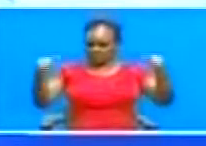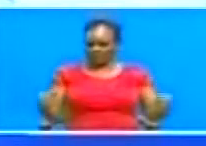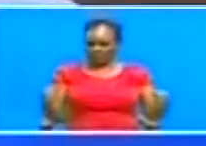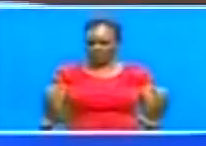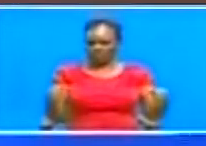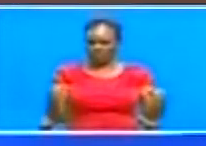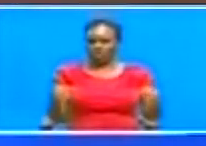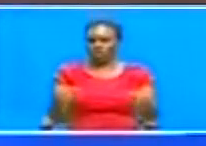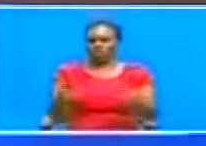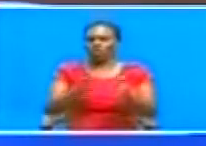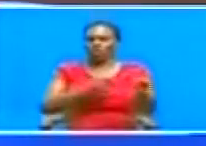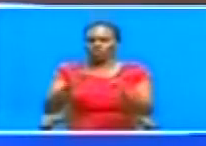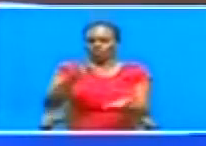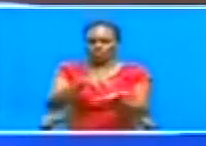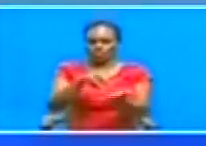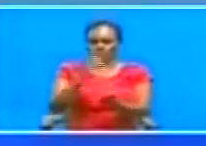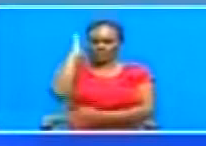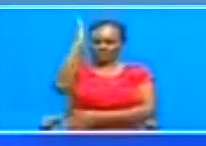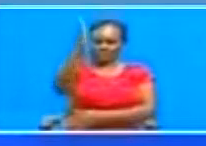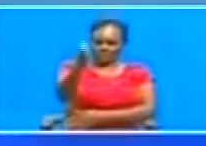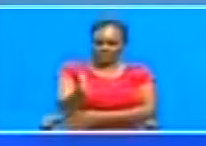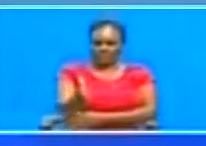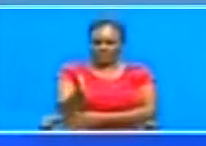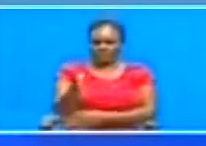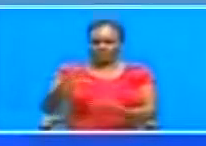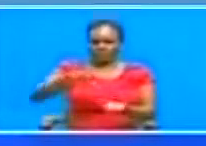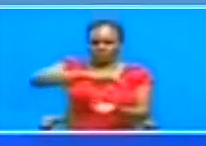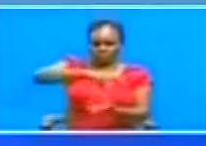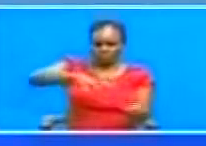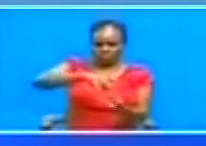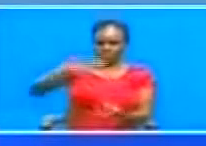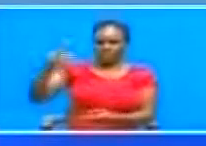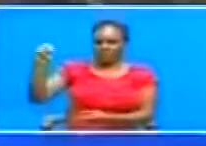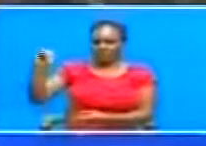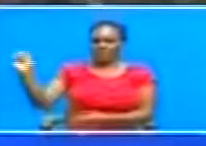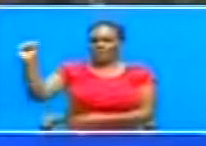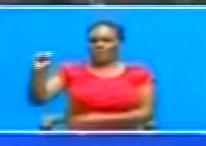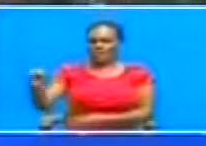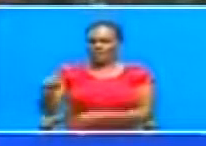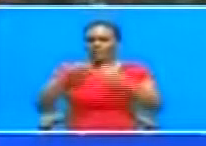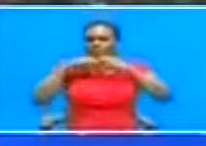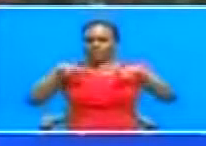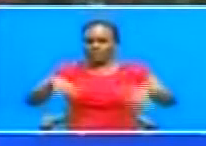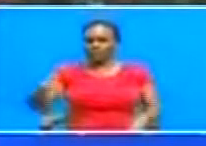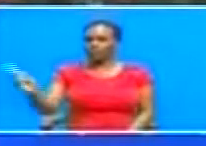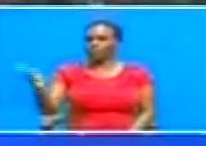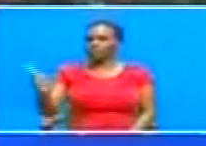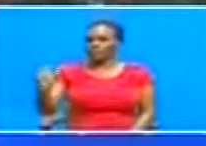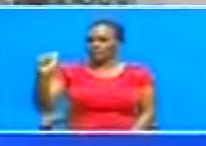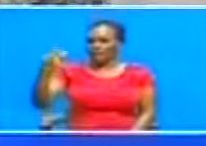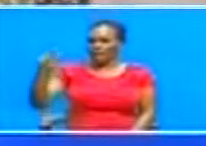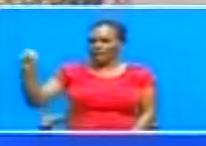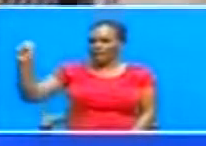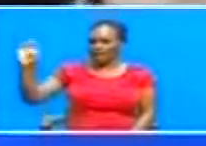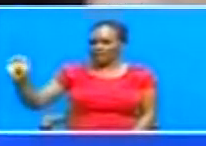the bull by the horns, hitting straight at the controversy in NYS that has left the devolution cabinet secretary